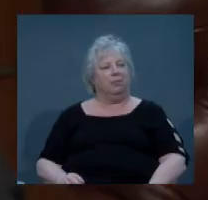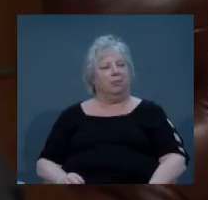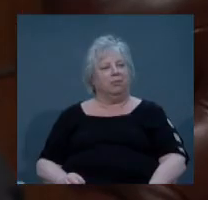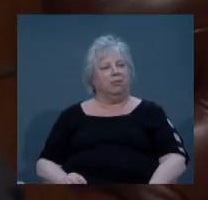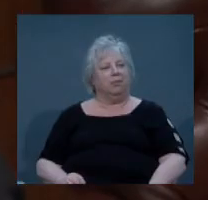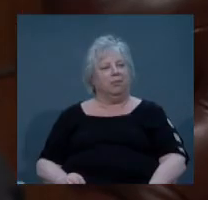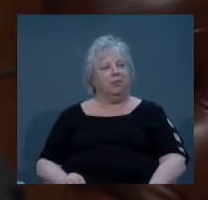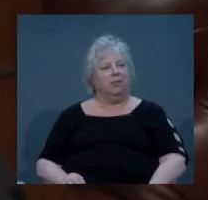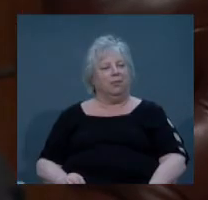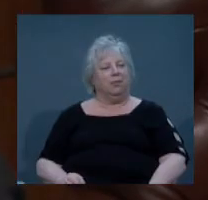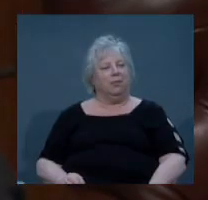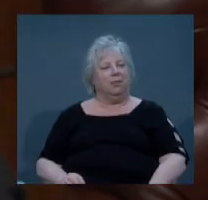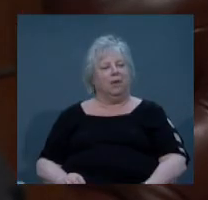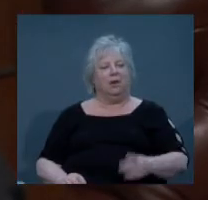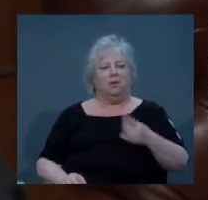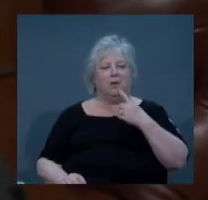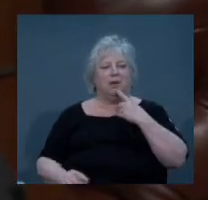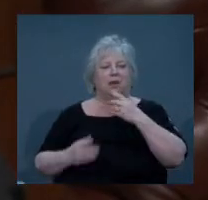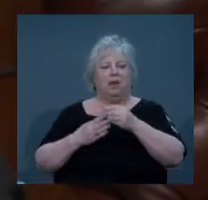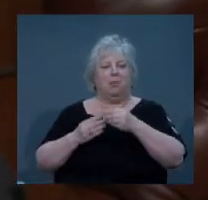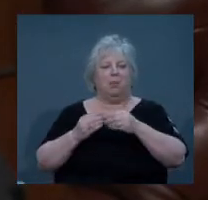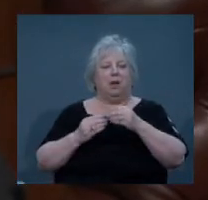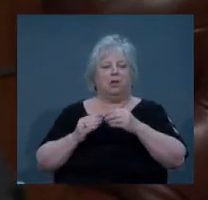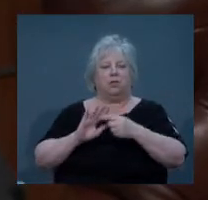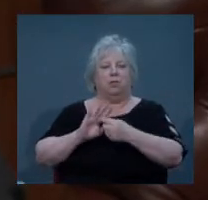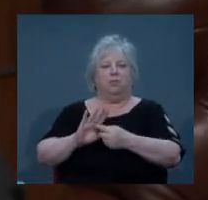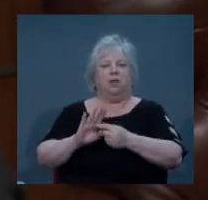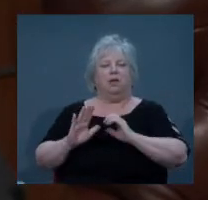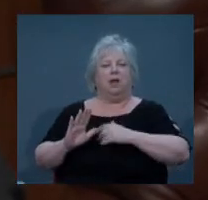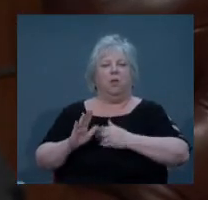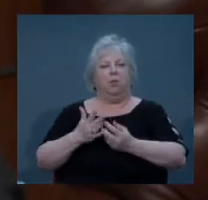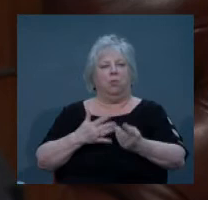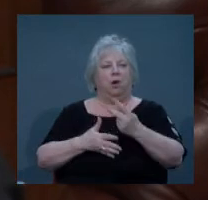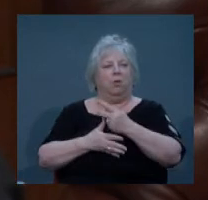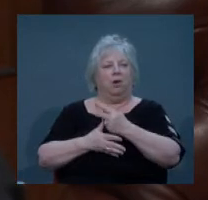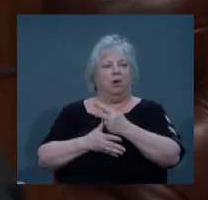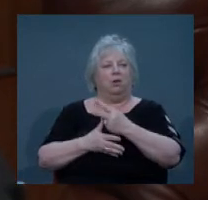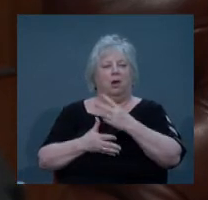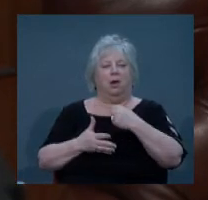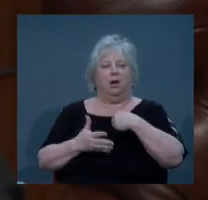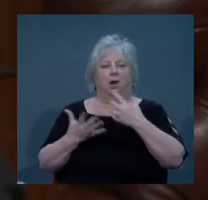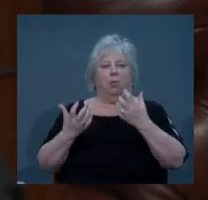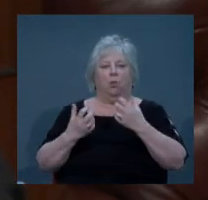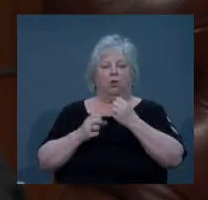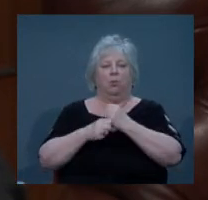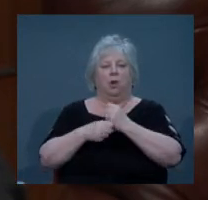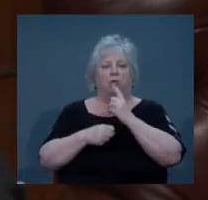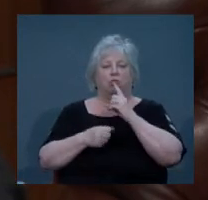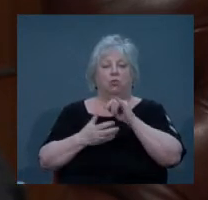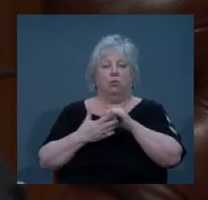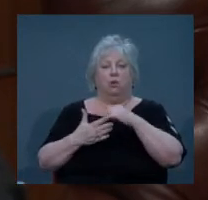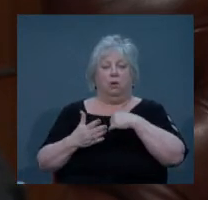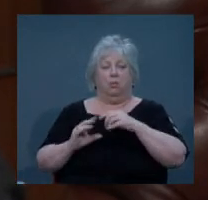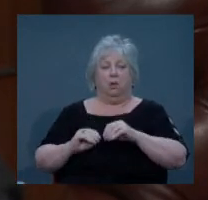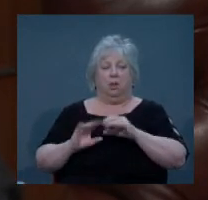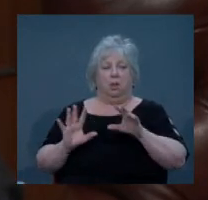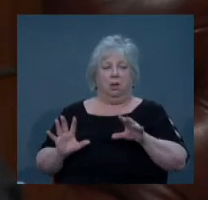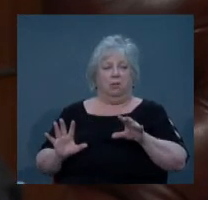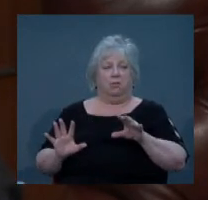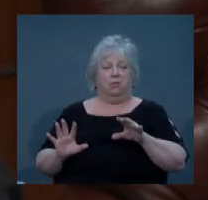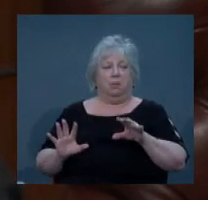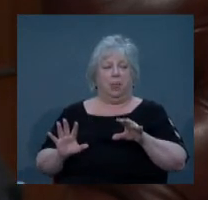As you said, Mayor, the budget reflects our priorities, and I want to make sure that I'm clear